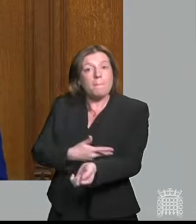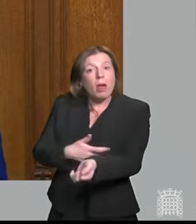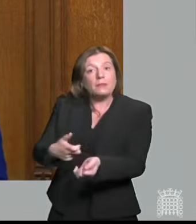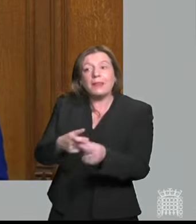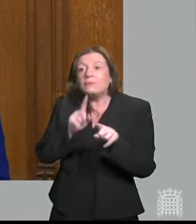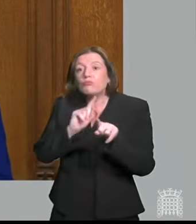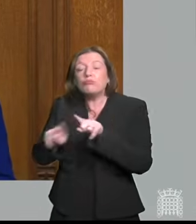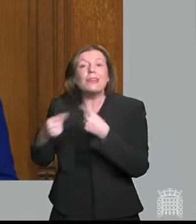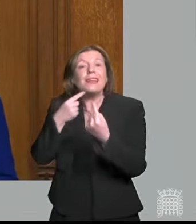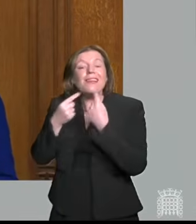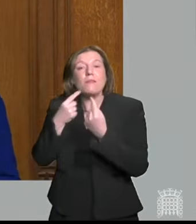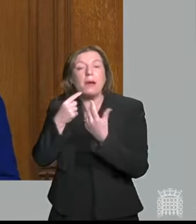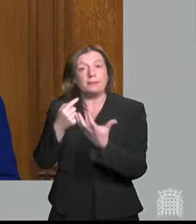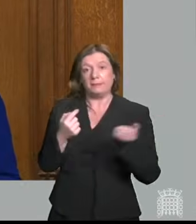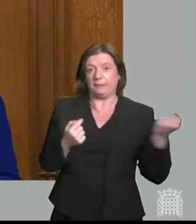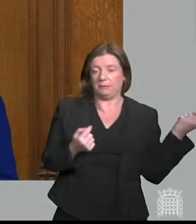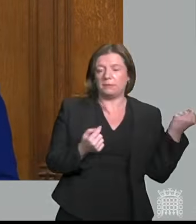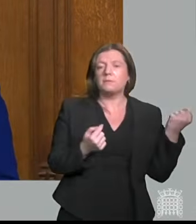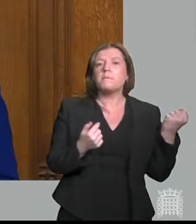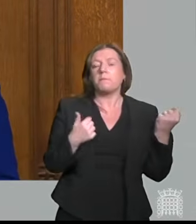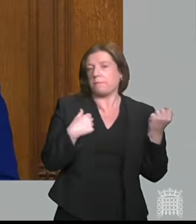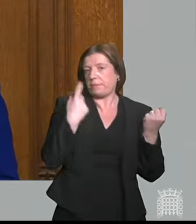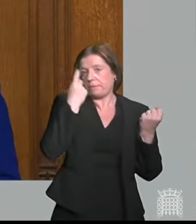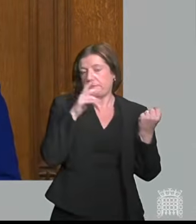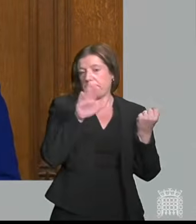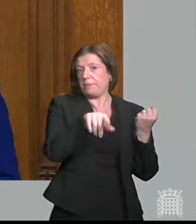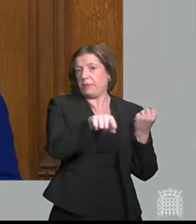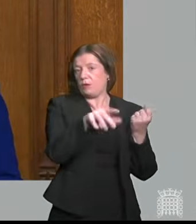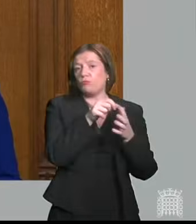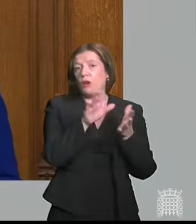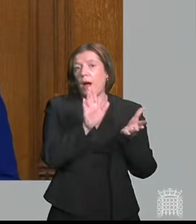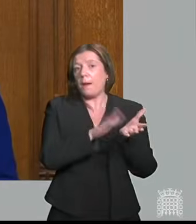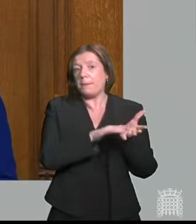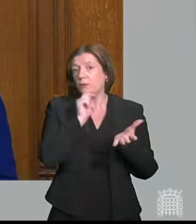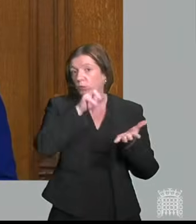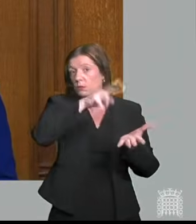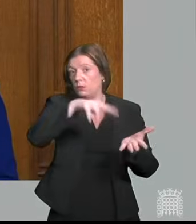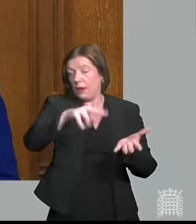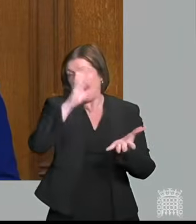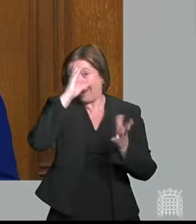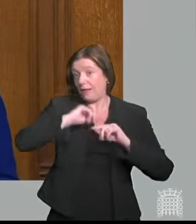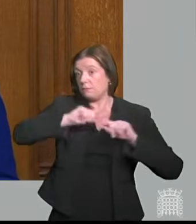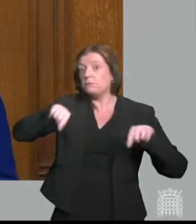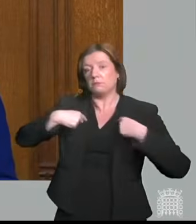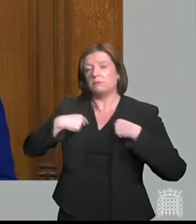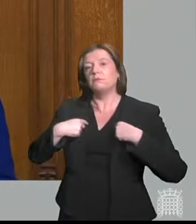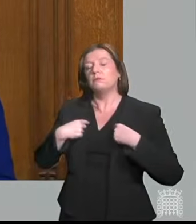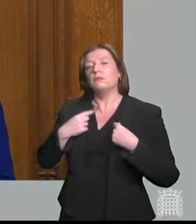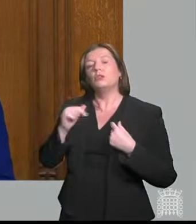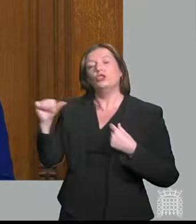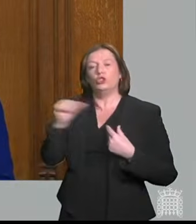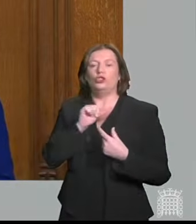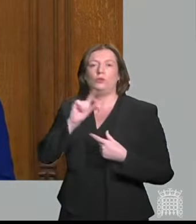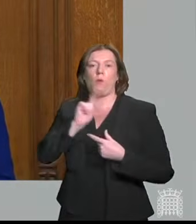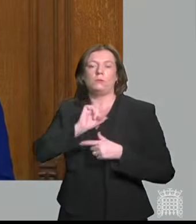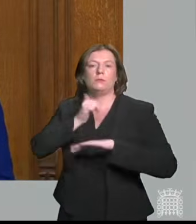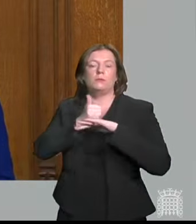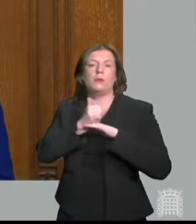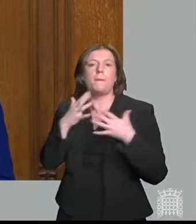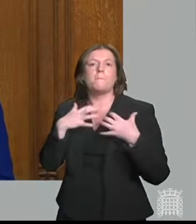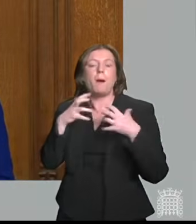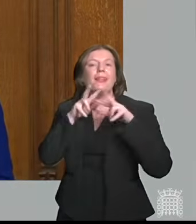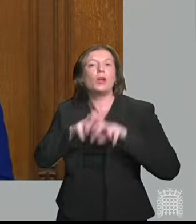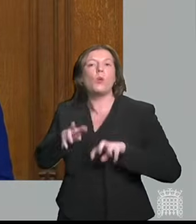other data, will he review those documents, report back to the House and hold a public inquiry into